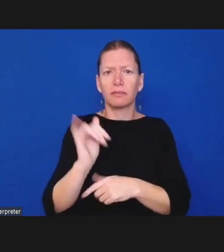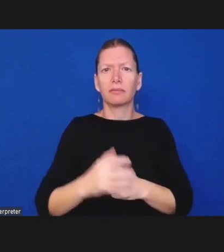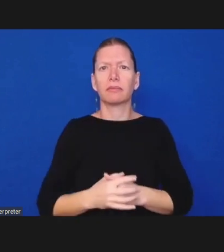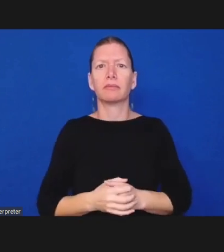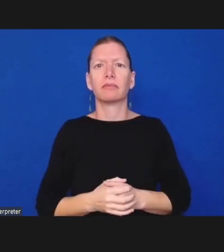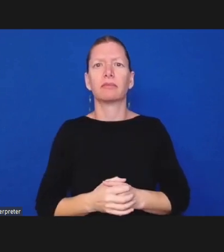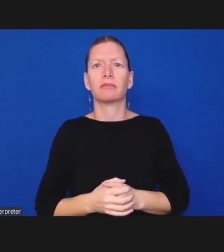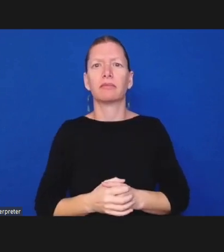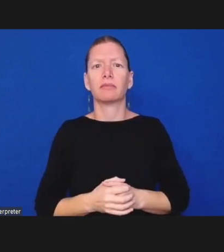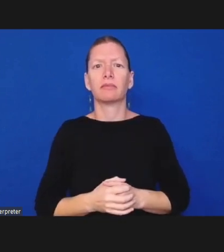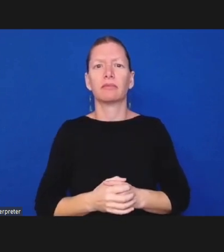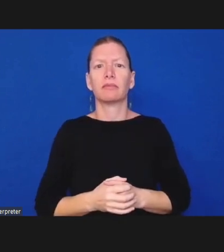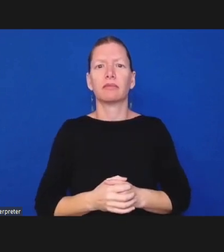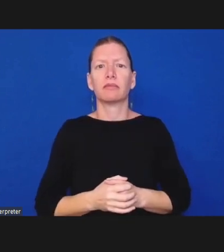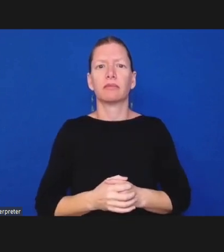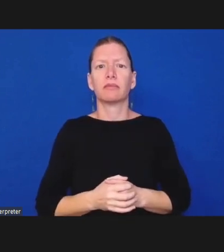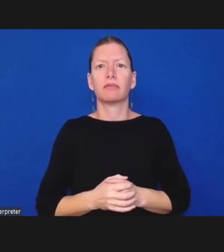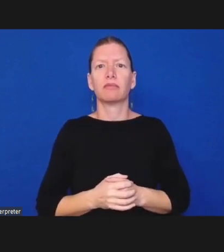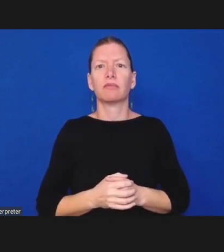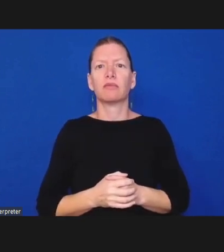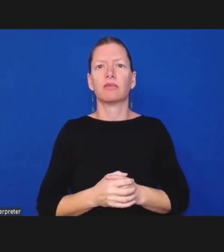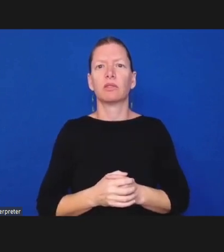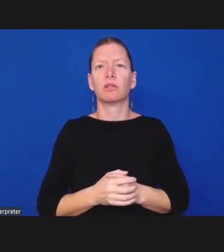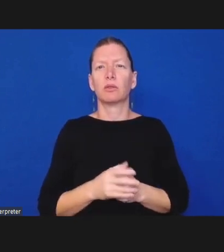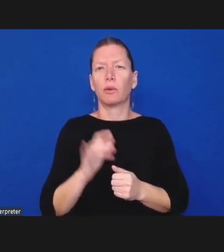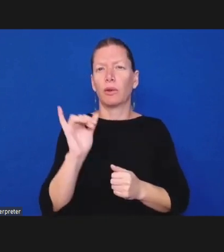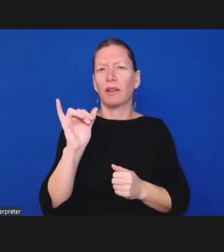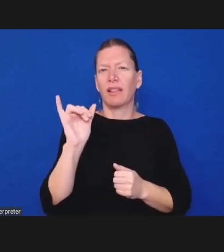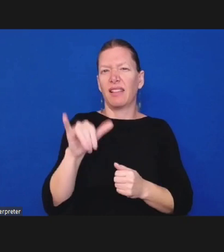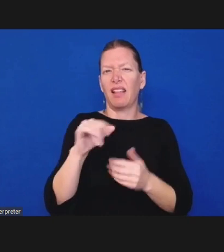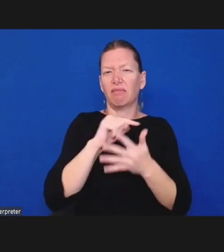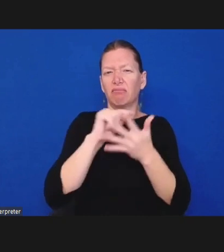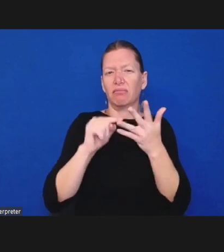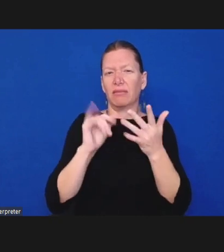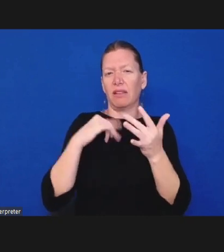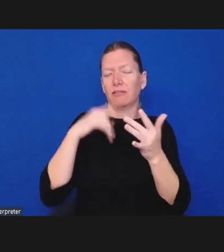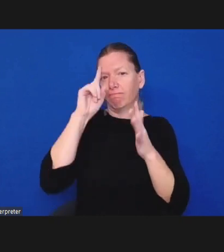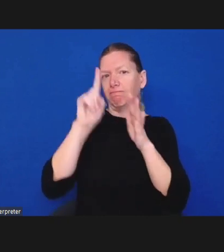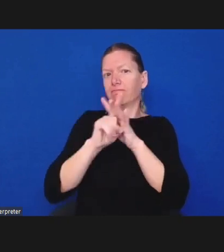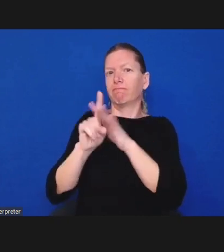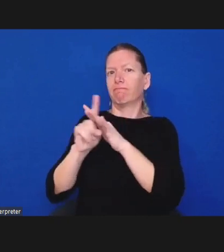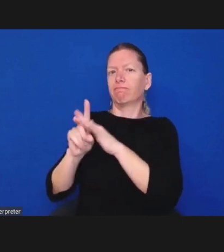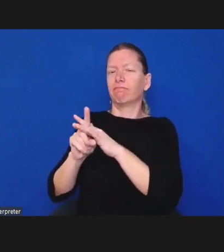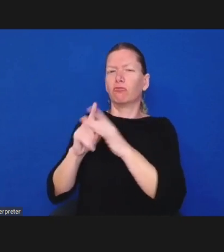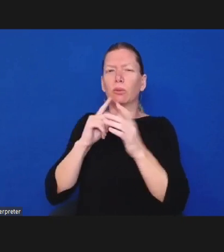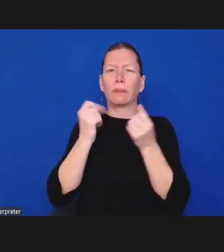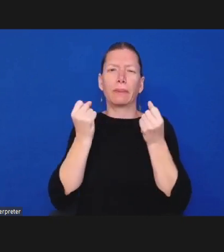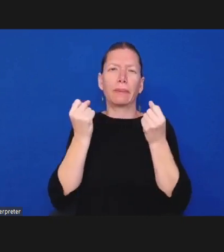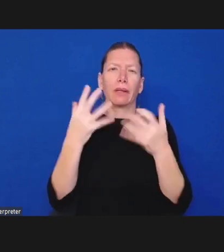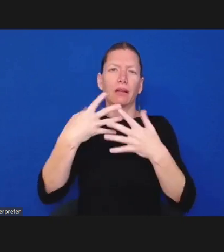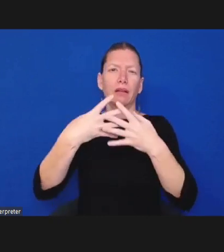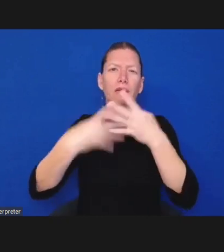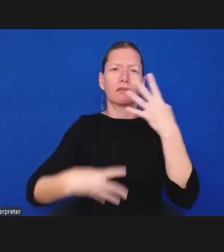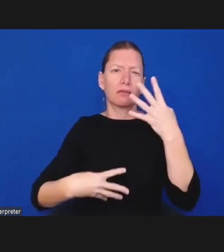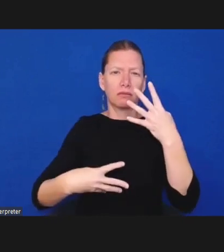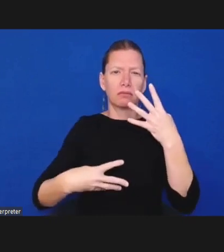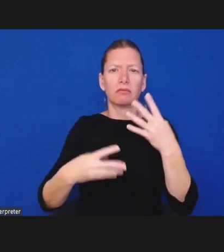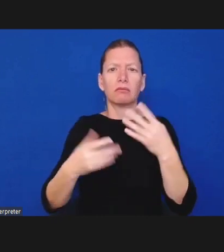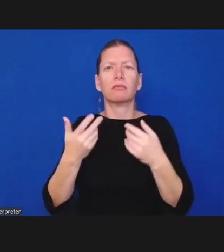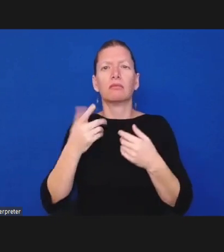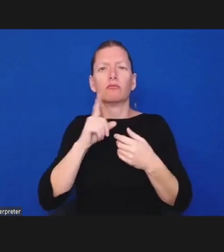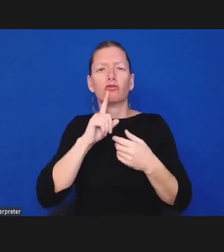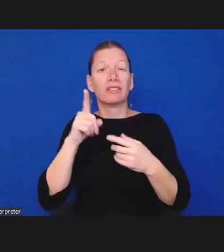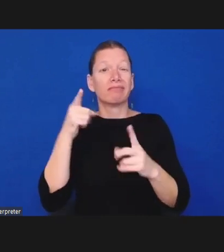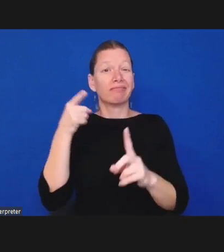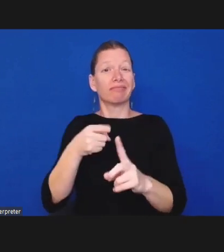the relationships and communication and reporting and so it's and if people are doing that work well and building those